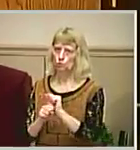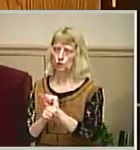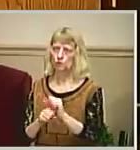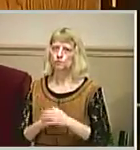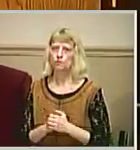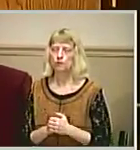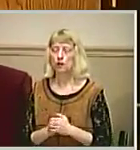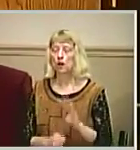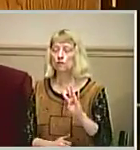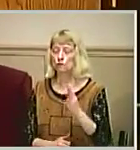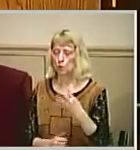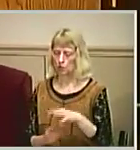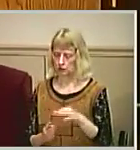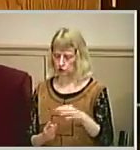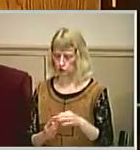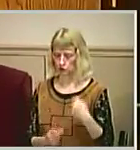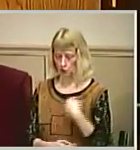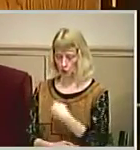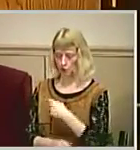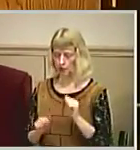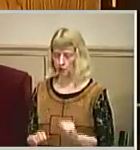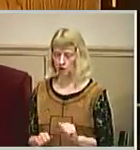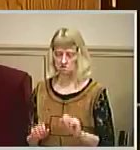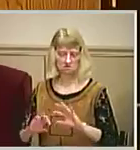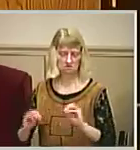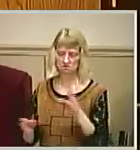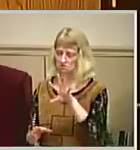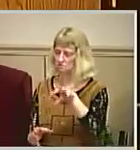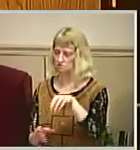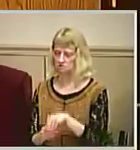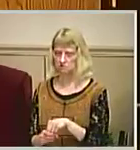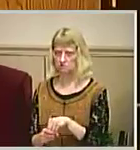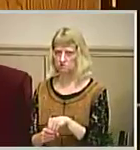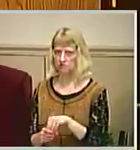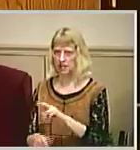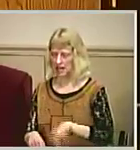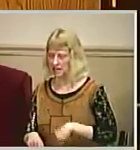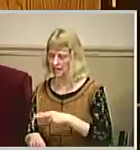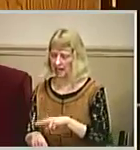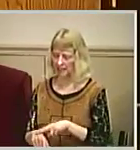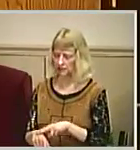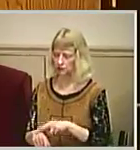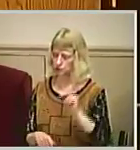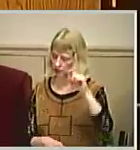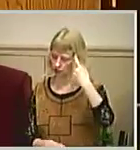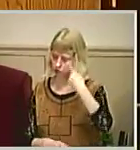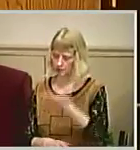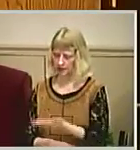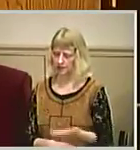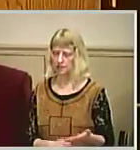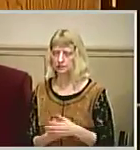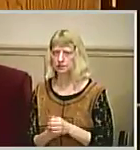A fourth choice we have is that we can have no involvement at all with national and governmental matters.